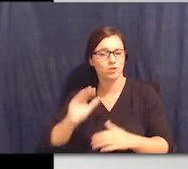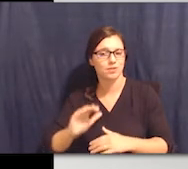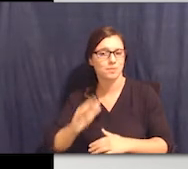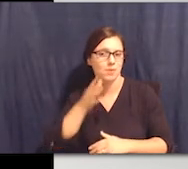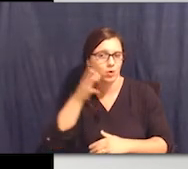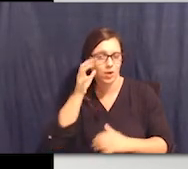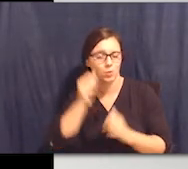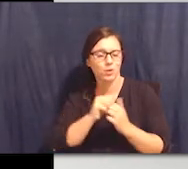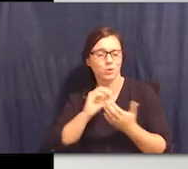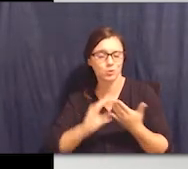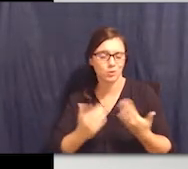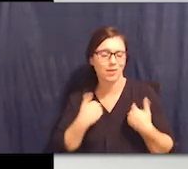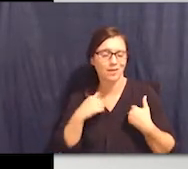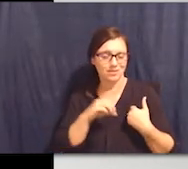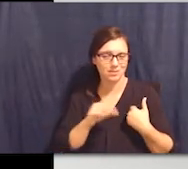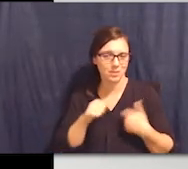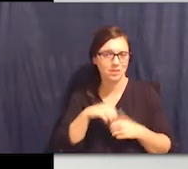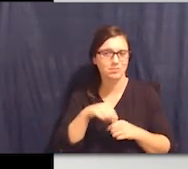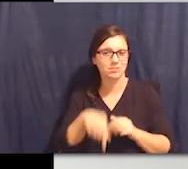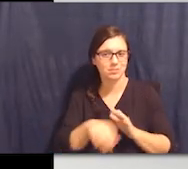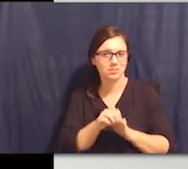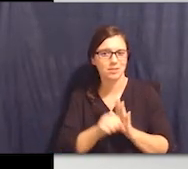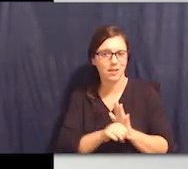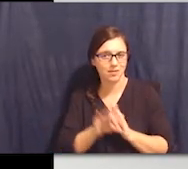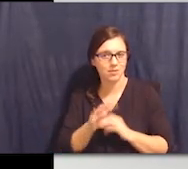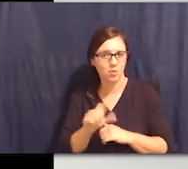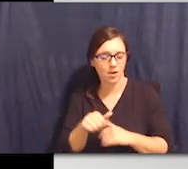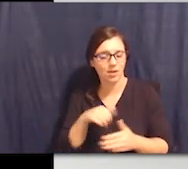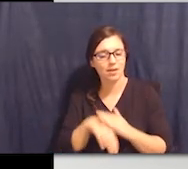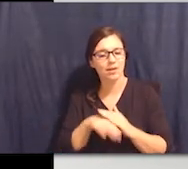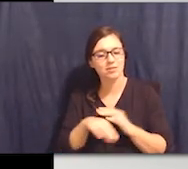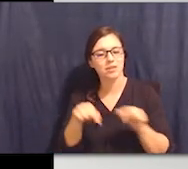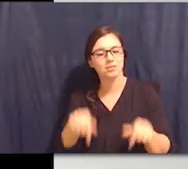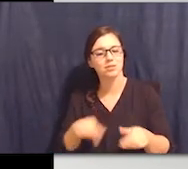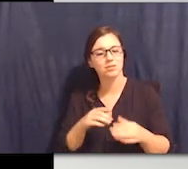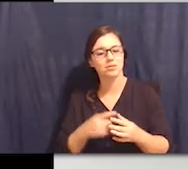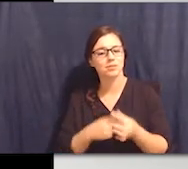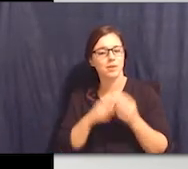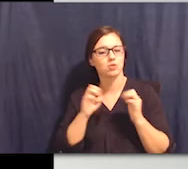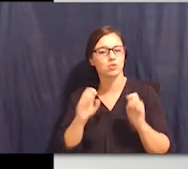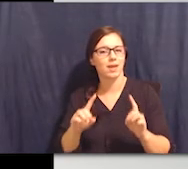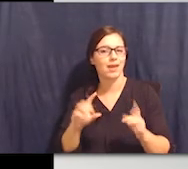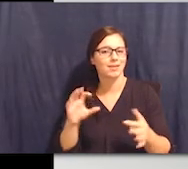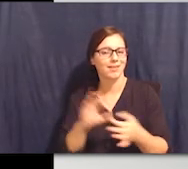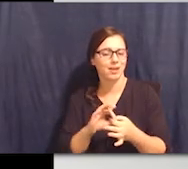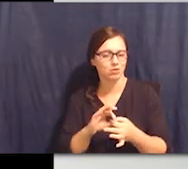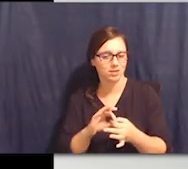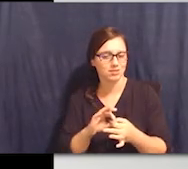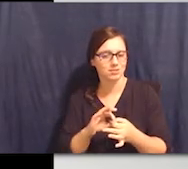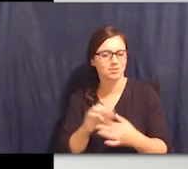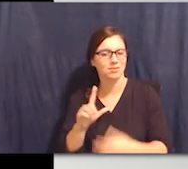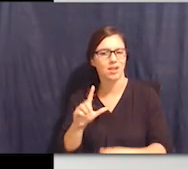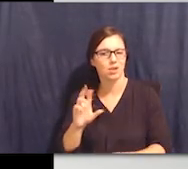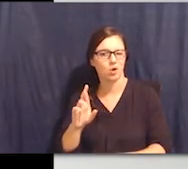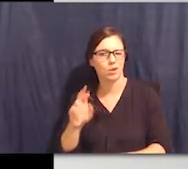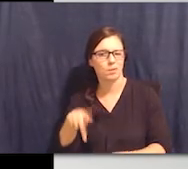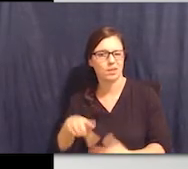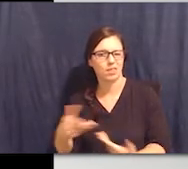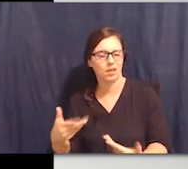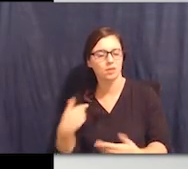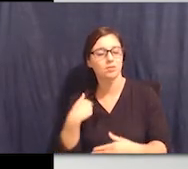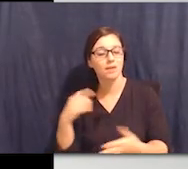with a disability in the state of Florida is access to this thing called Special Ed Connections. It's an LRP thing. There's a link on